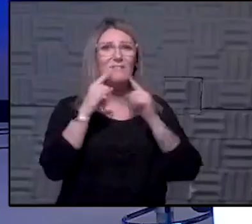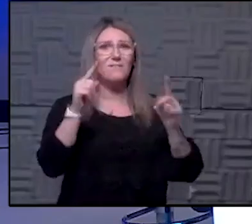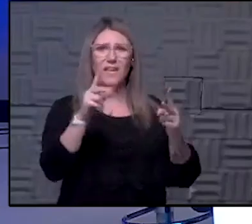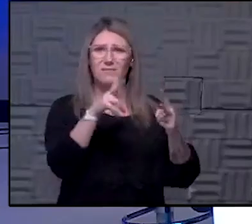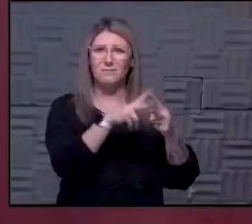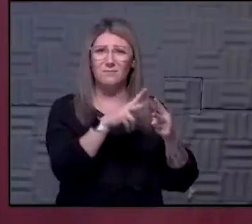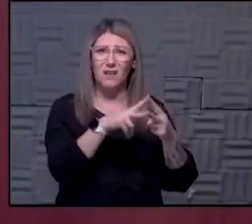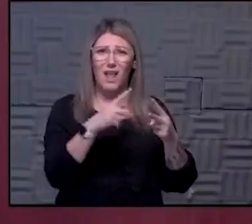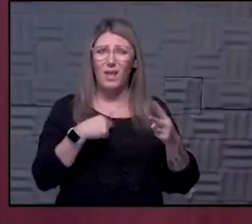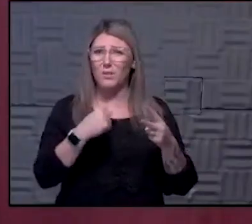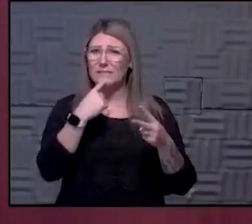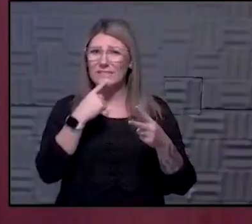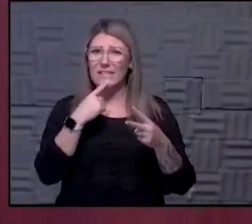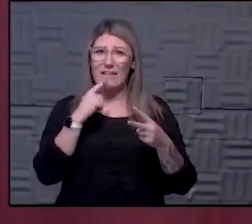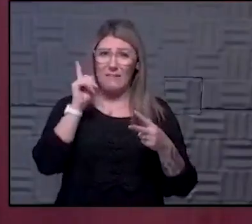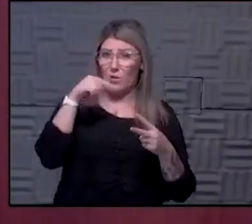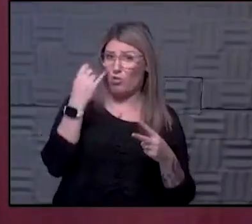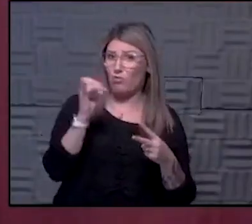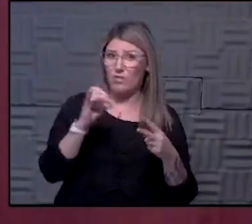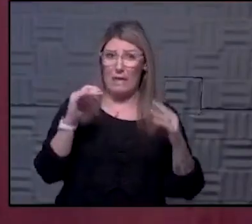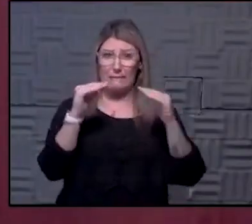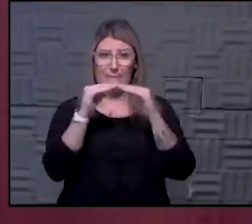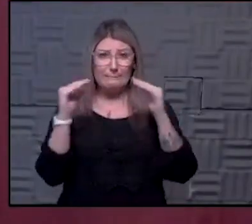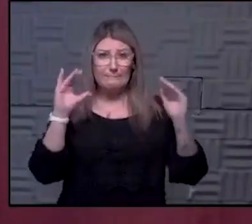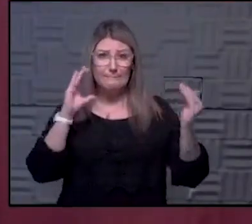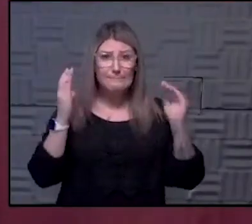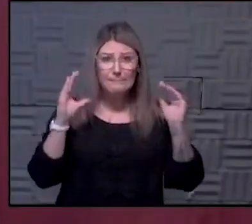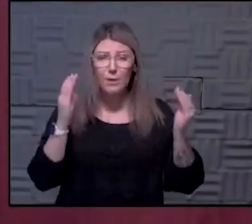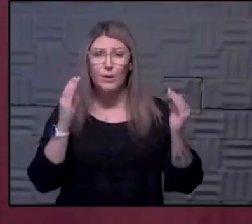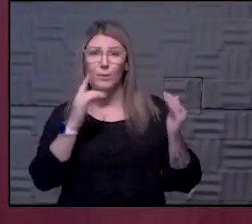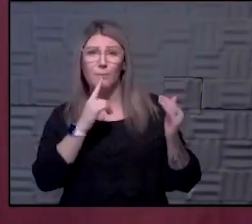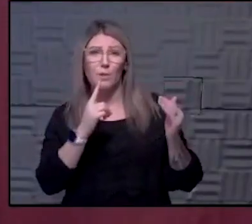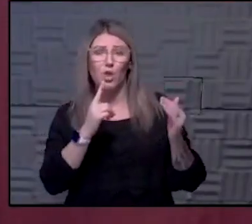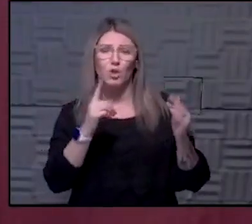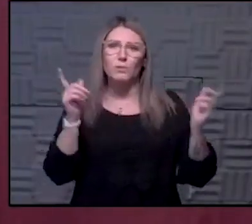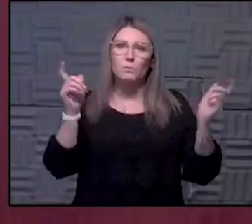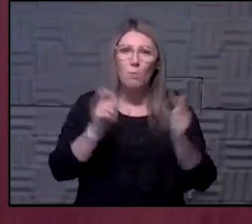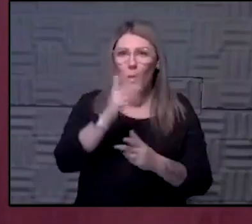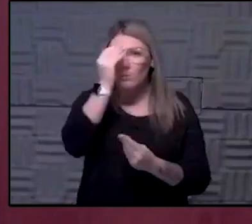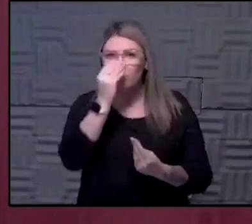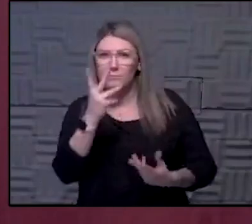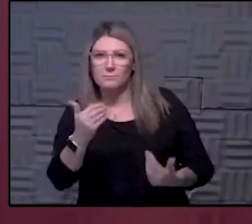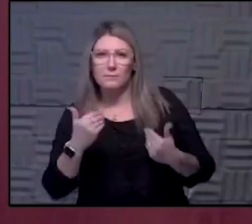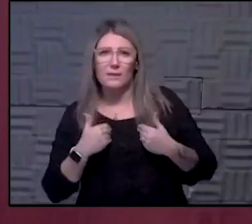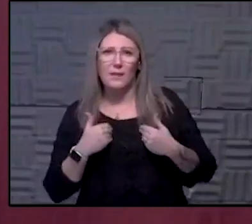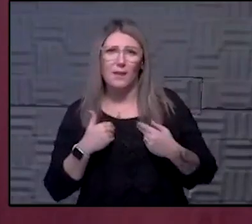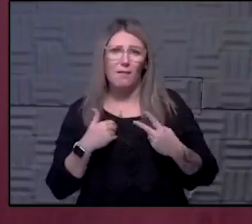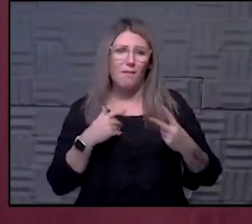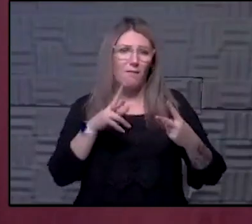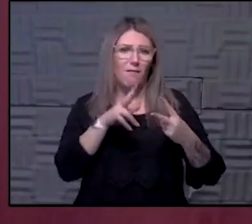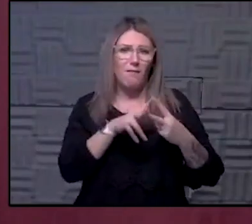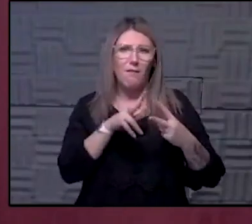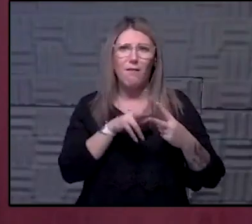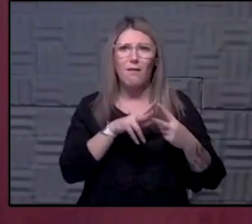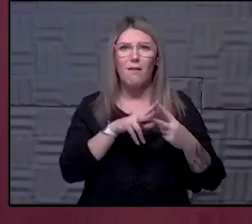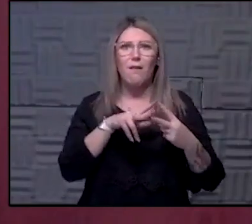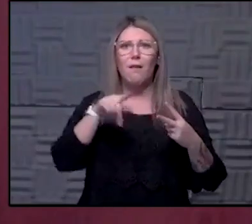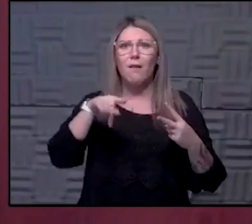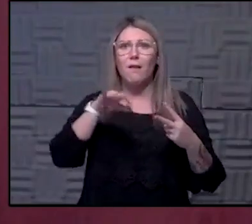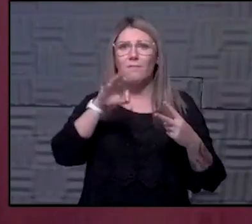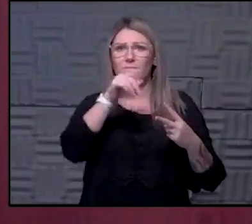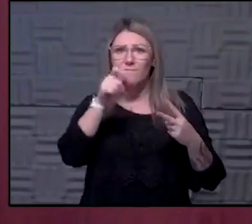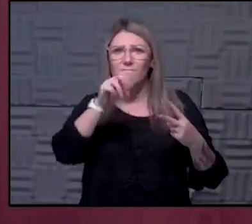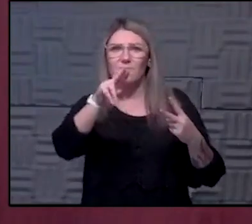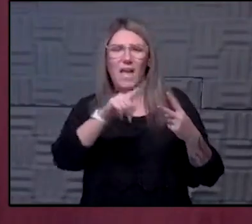Moderna. In fact, I would say they look pretty similar from the small amount of 1-dose data we have. Pfizer's doing a 1-dose study they're going to publish or put out